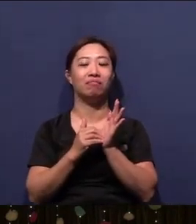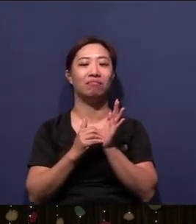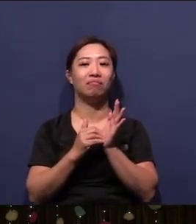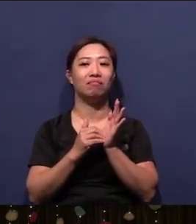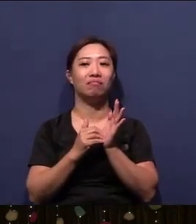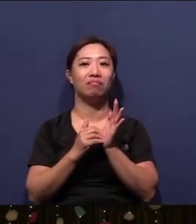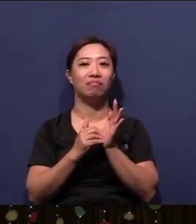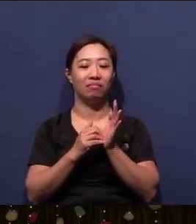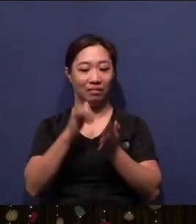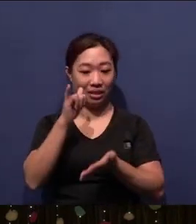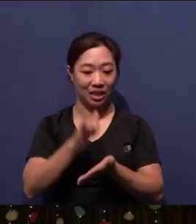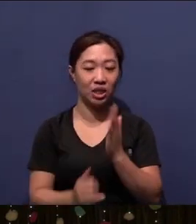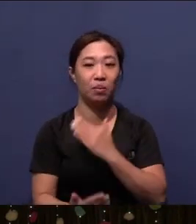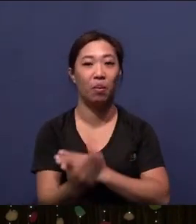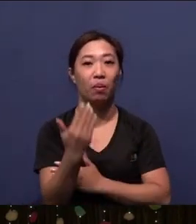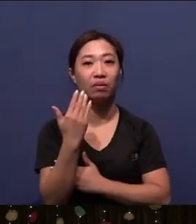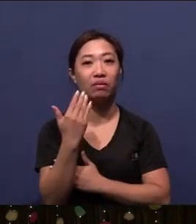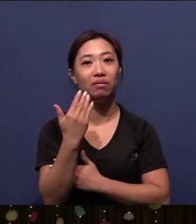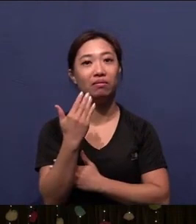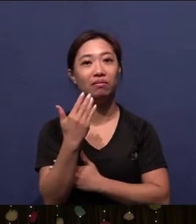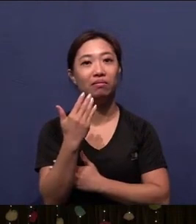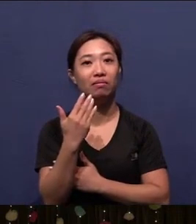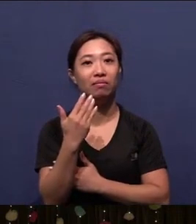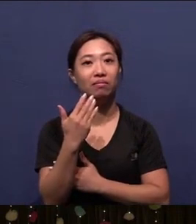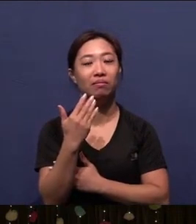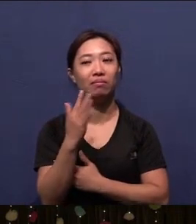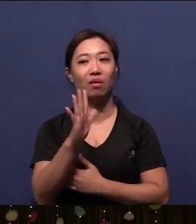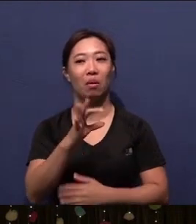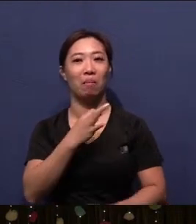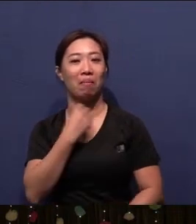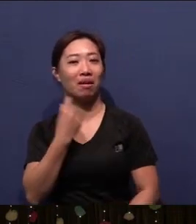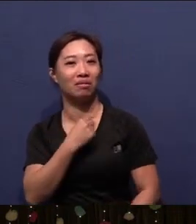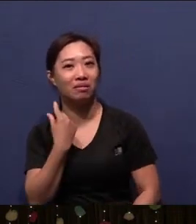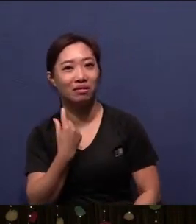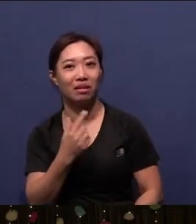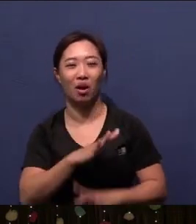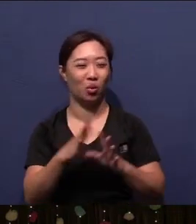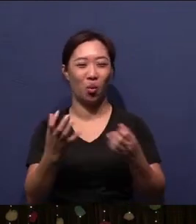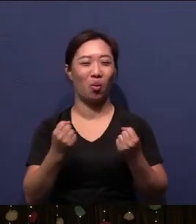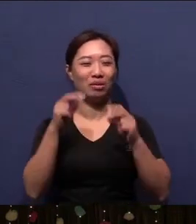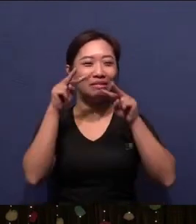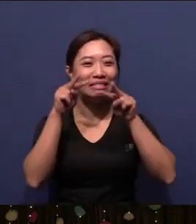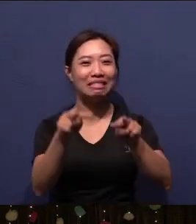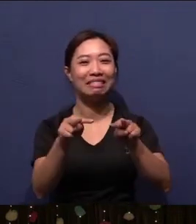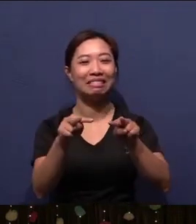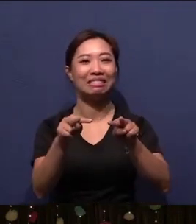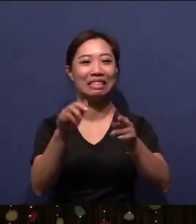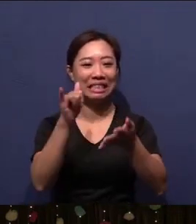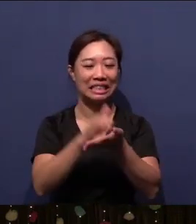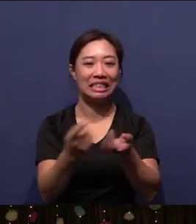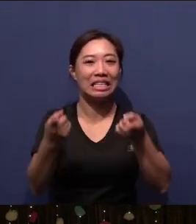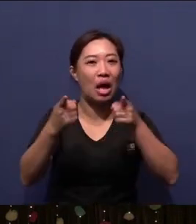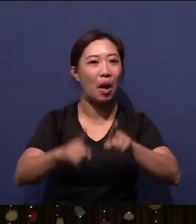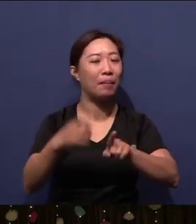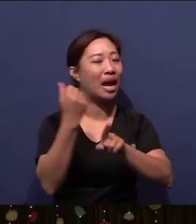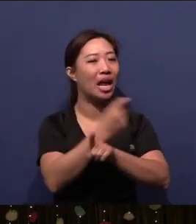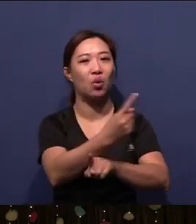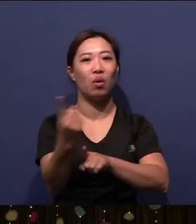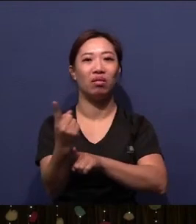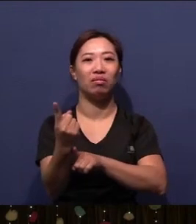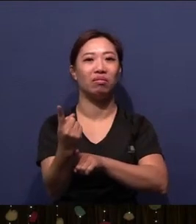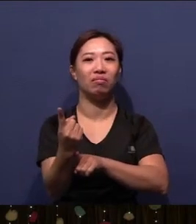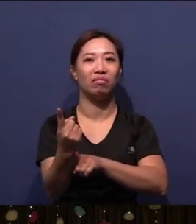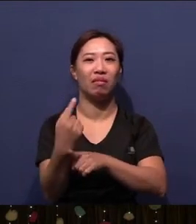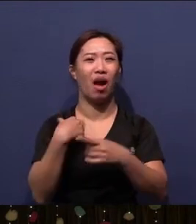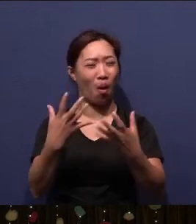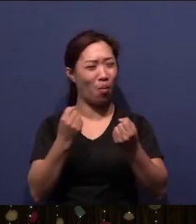And this morning, as your pastor, I don't want to see this happen to any single one of us.